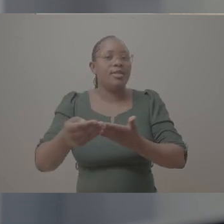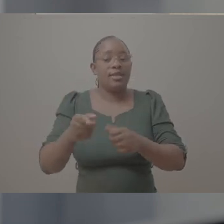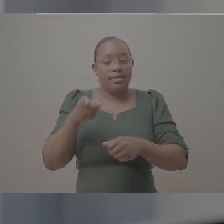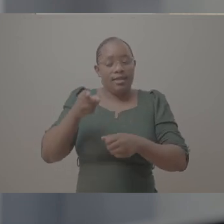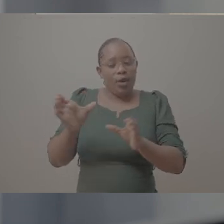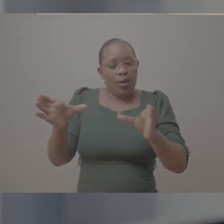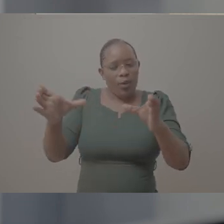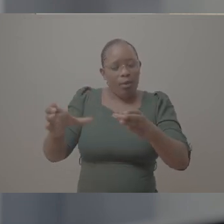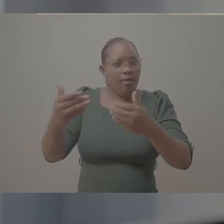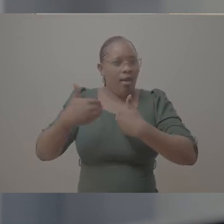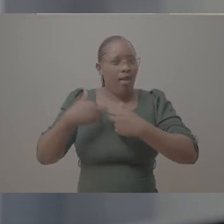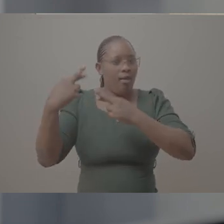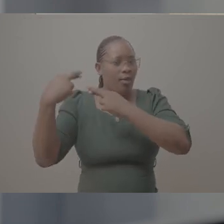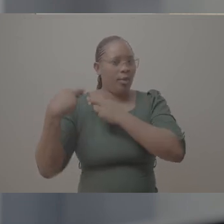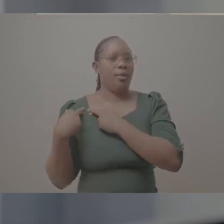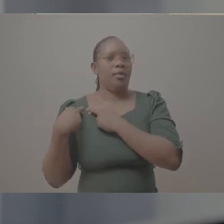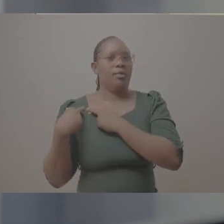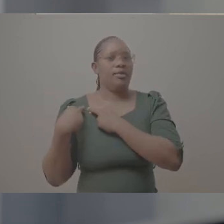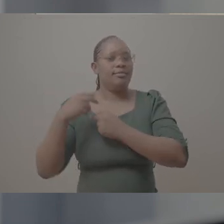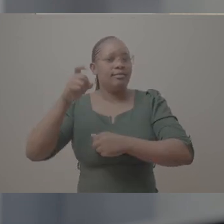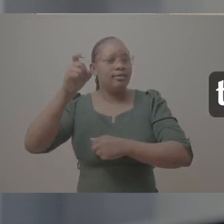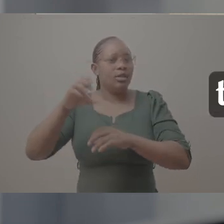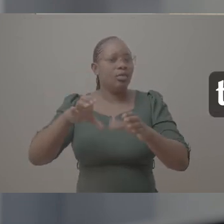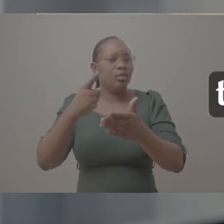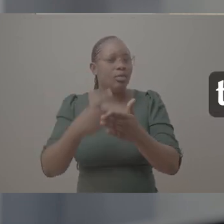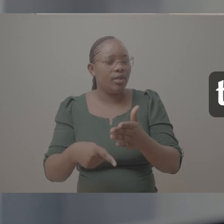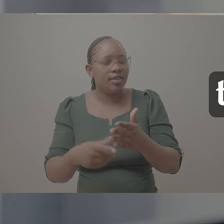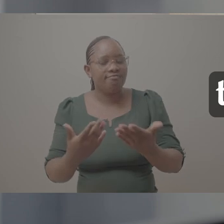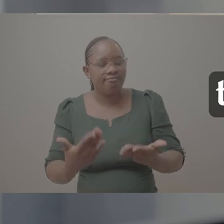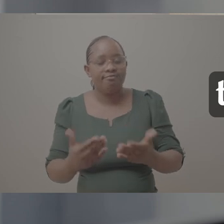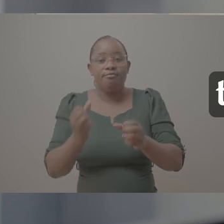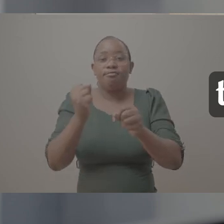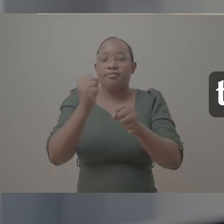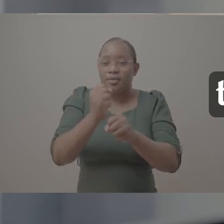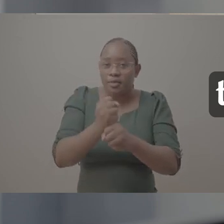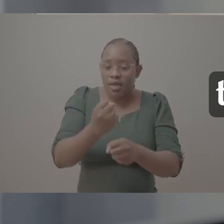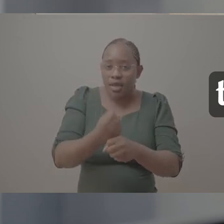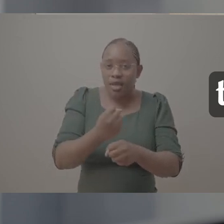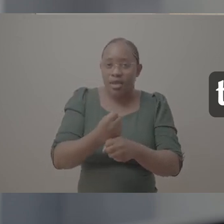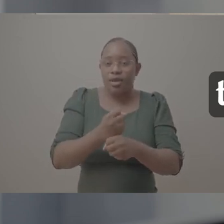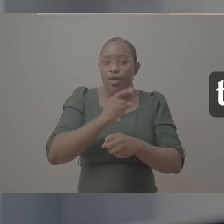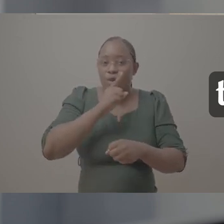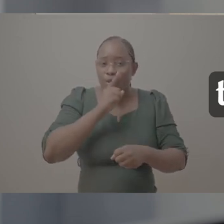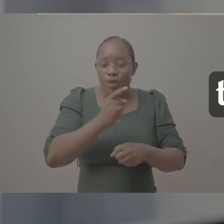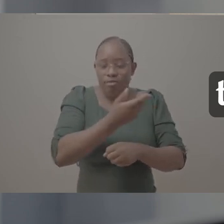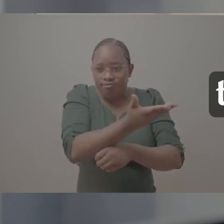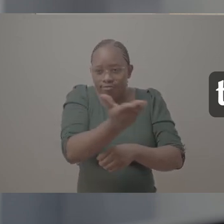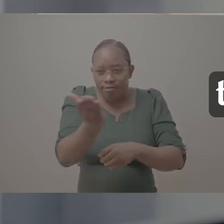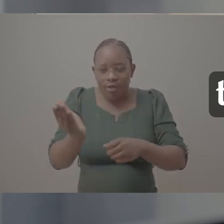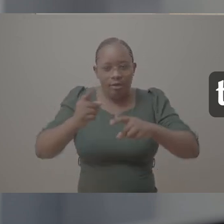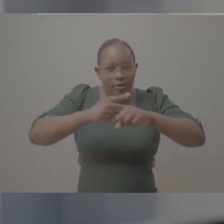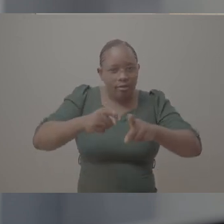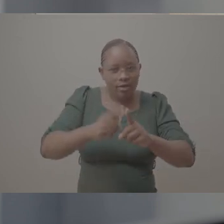committee has a mandate to ensure that all